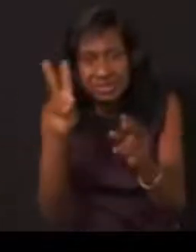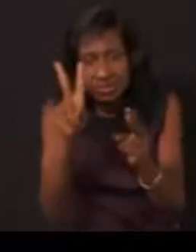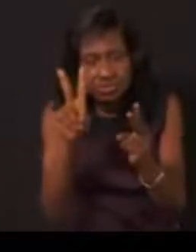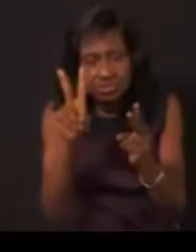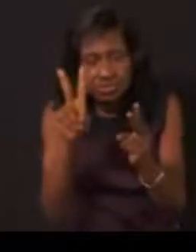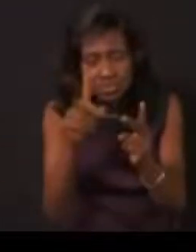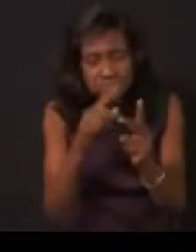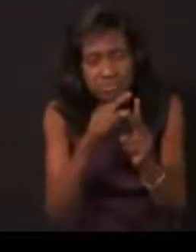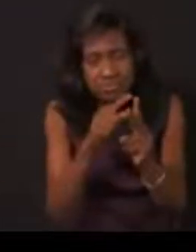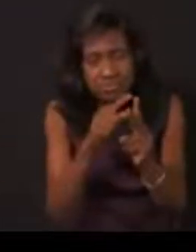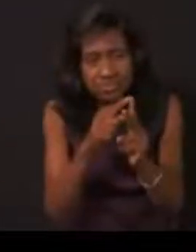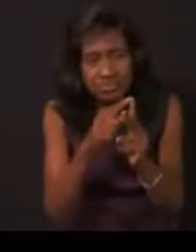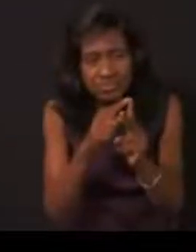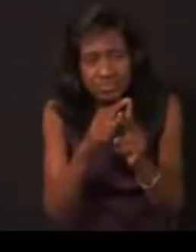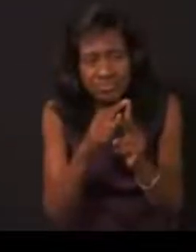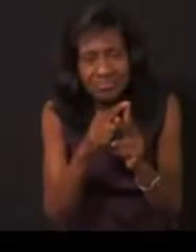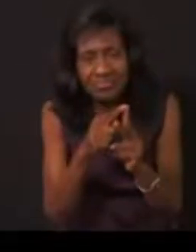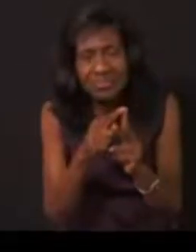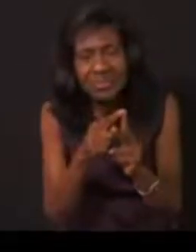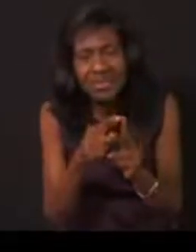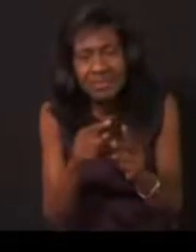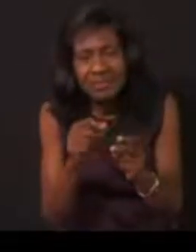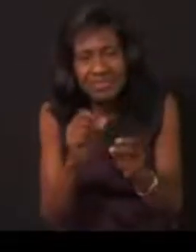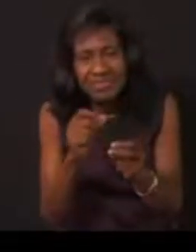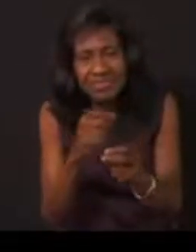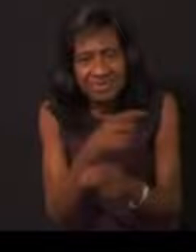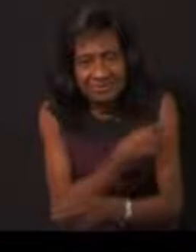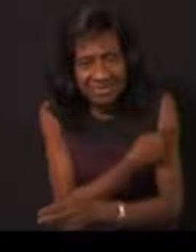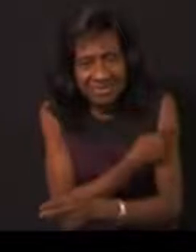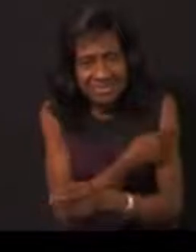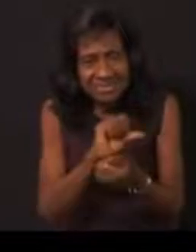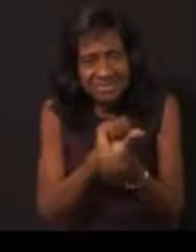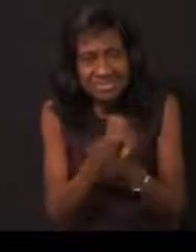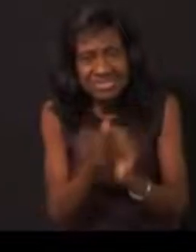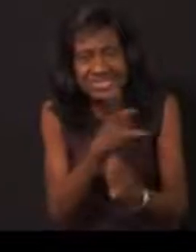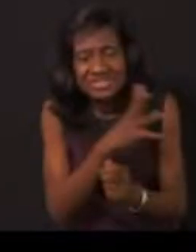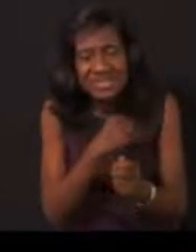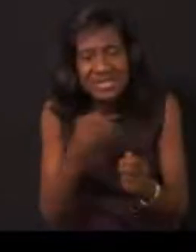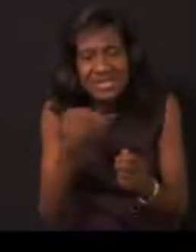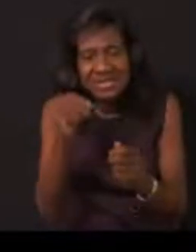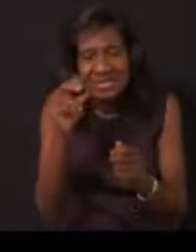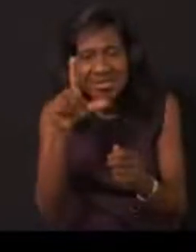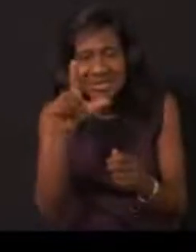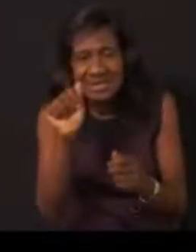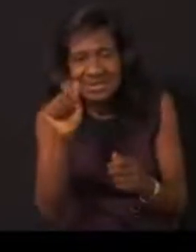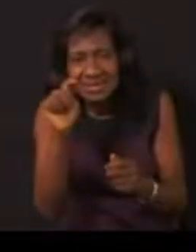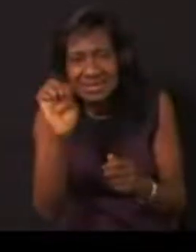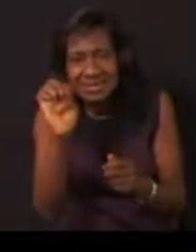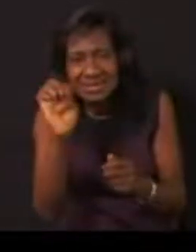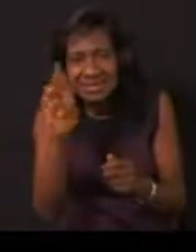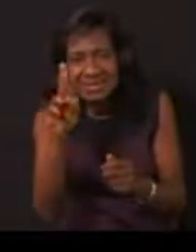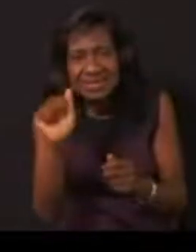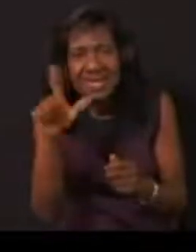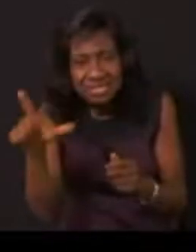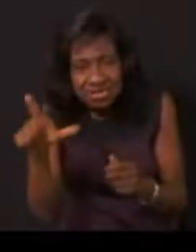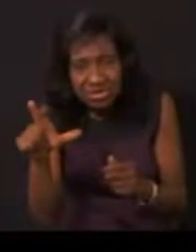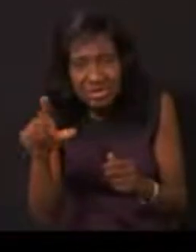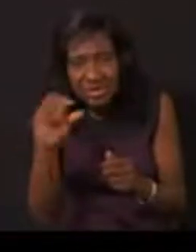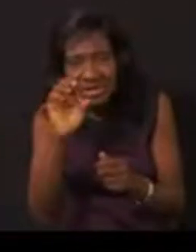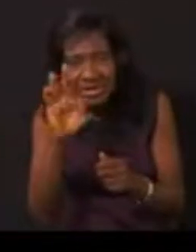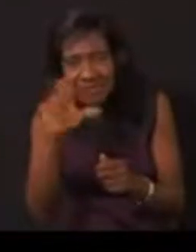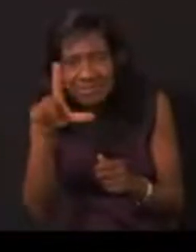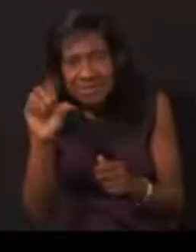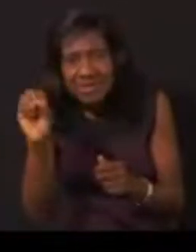securely verified vaccinations change and on the pilot of the lateral flow tests. And as I've said before,